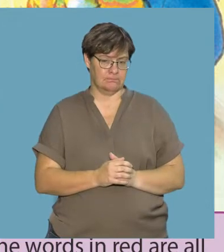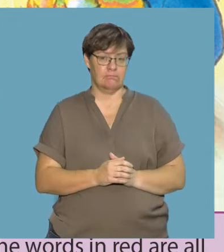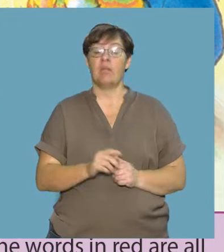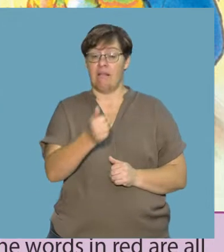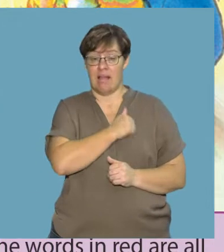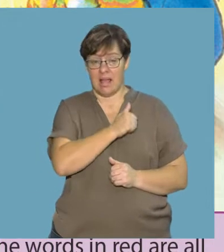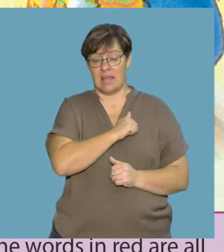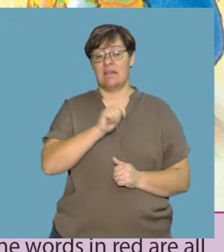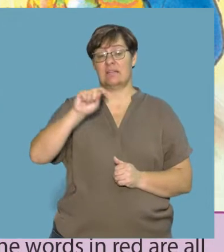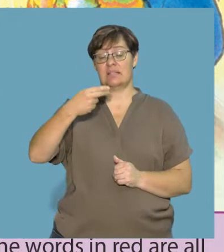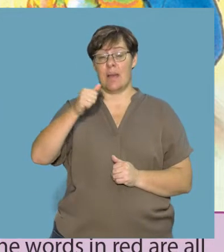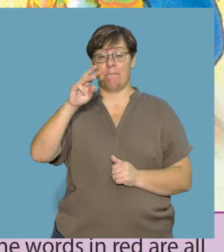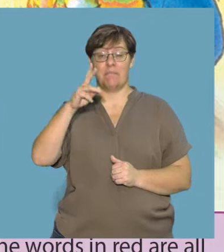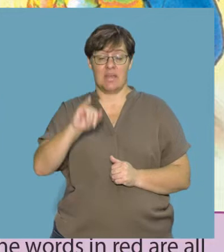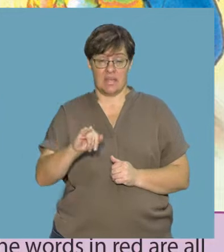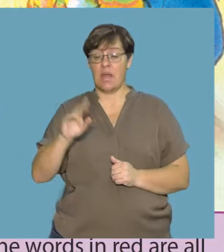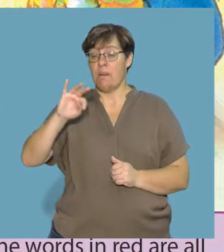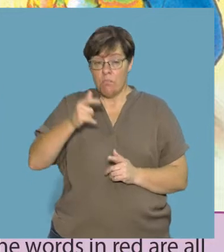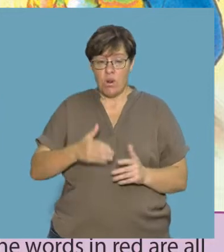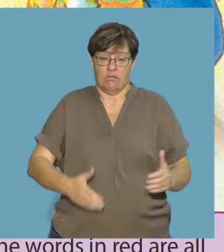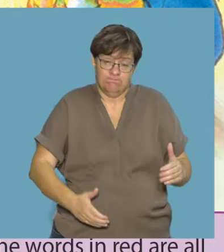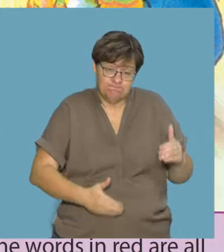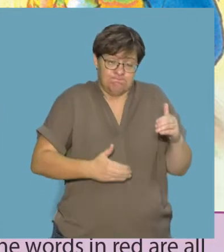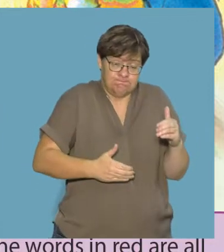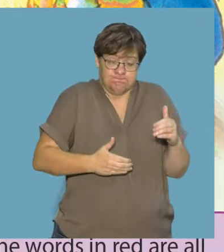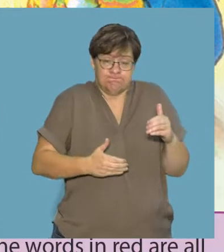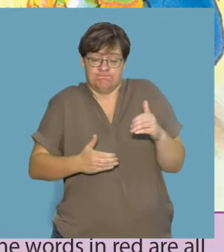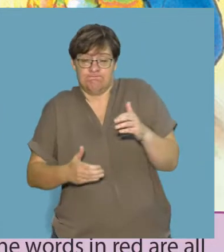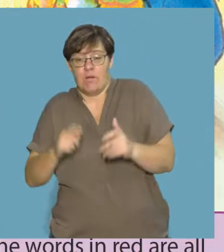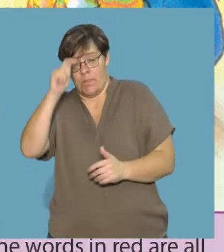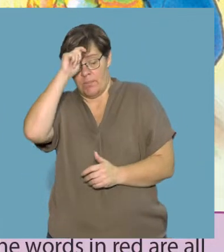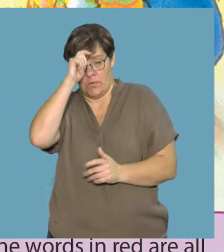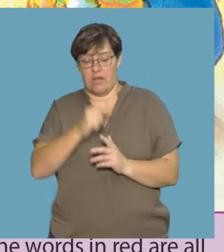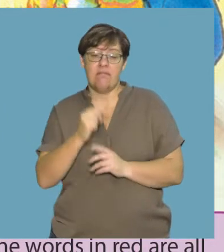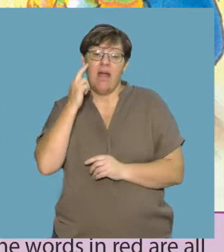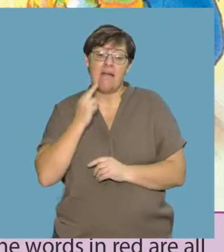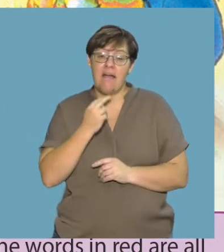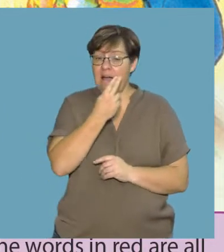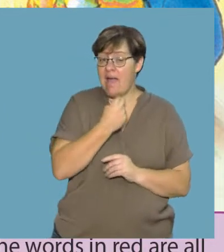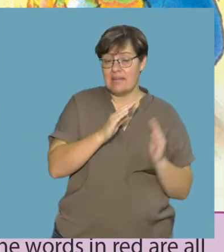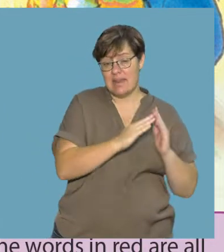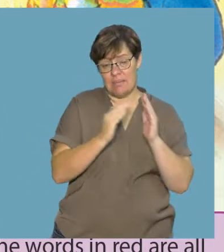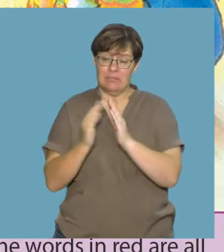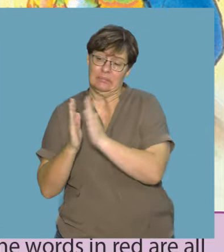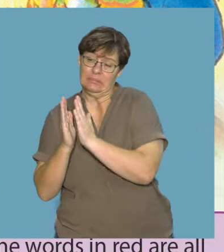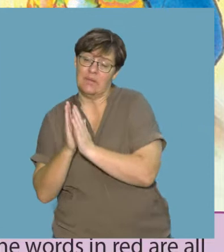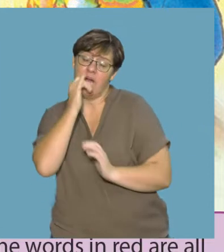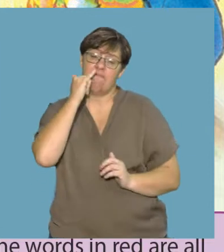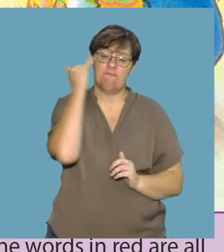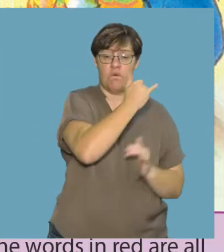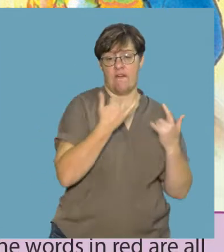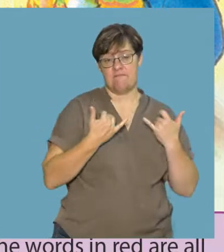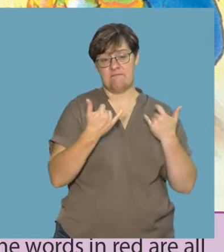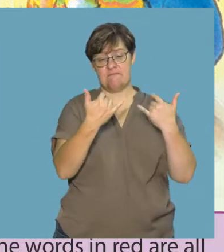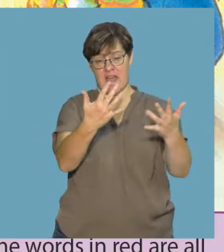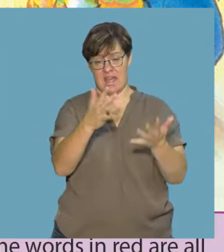for Tammy, Mapula carried the little boy out of the house. She asked the kind neighbors to phone the fire brigade. They